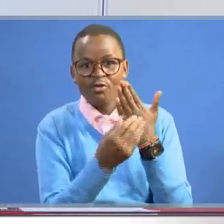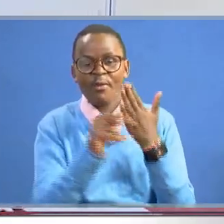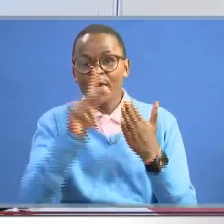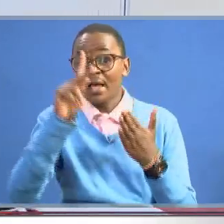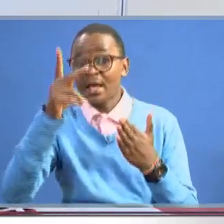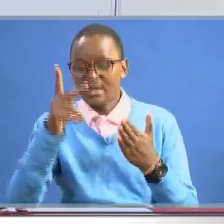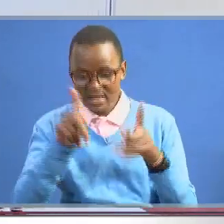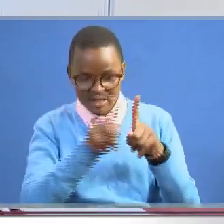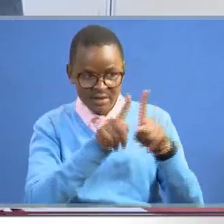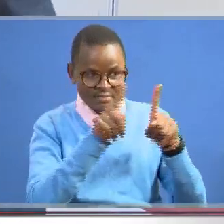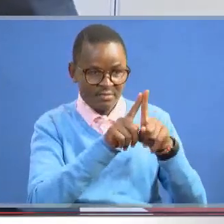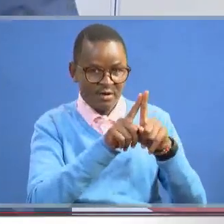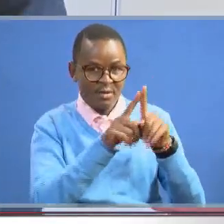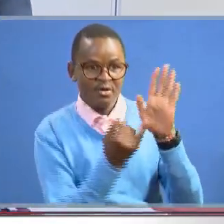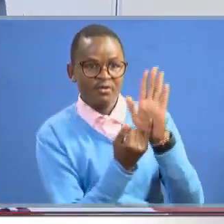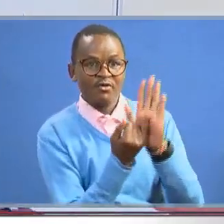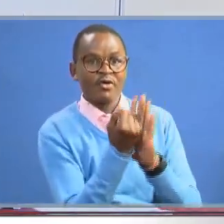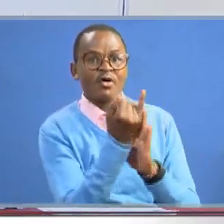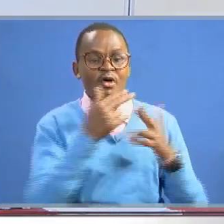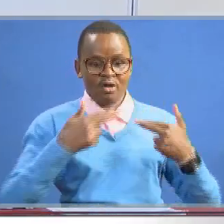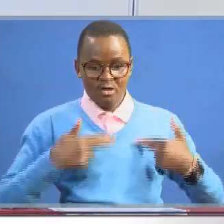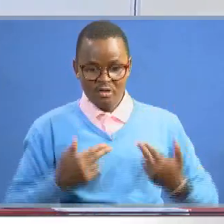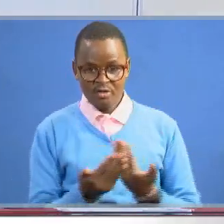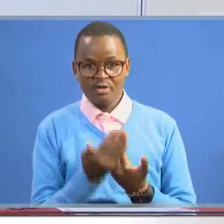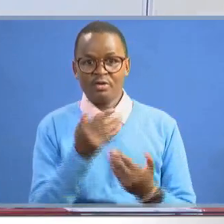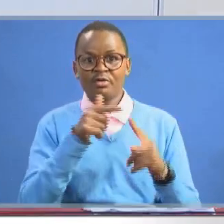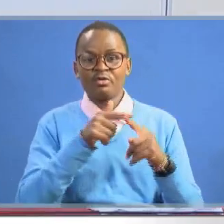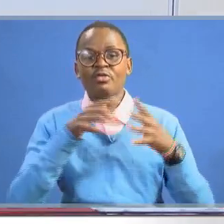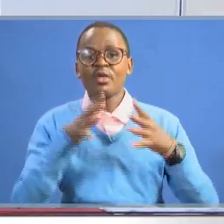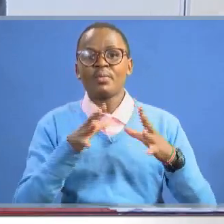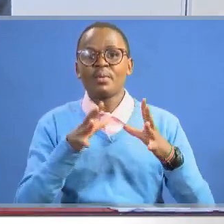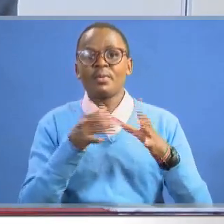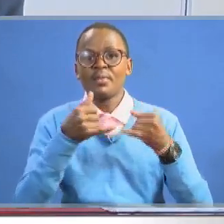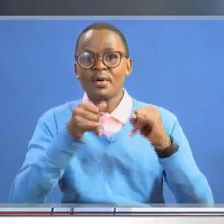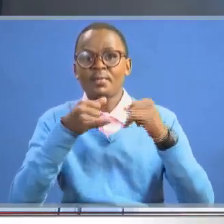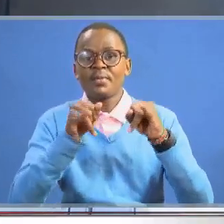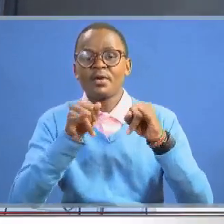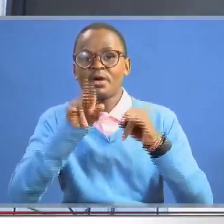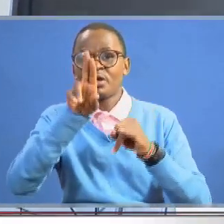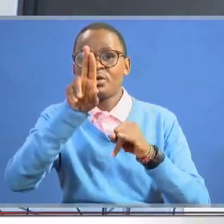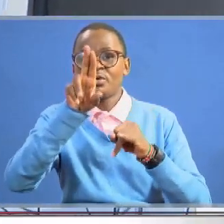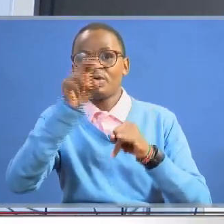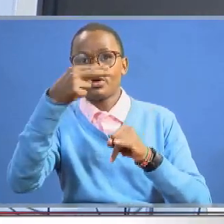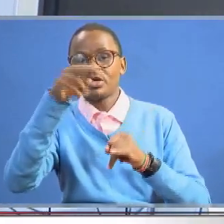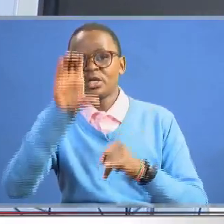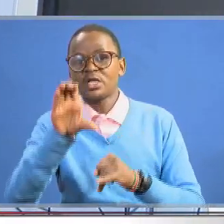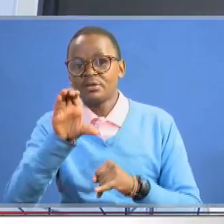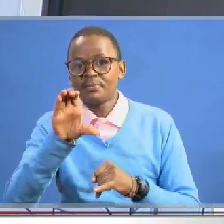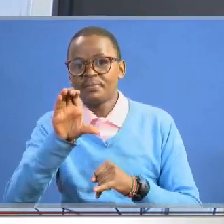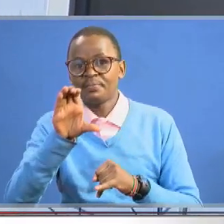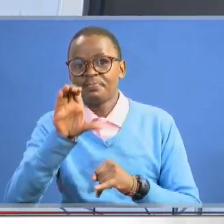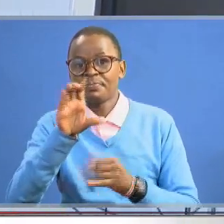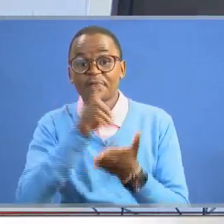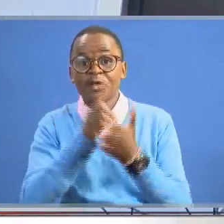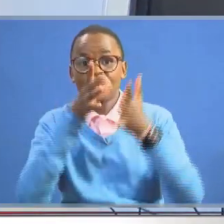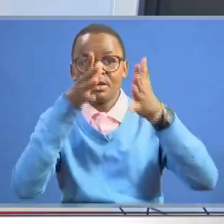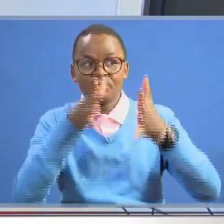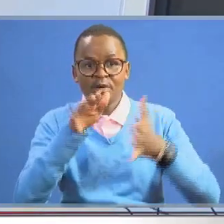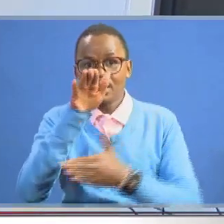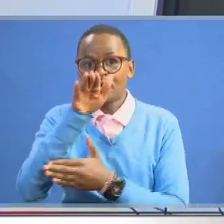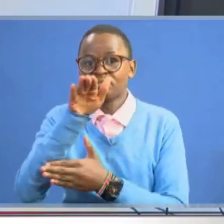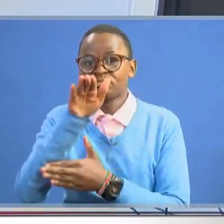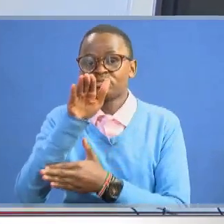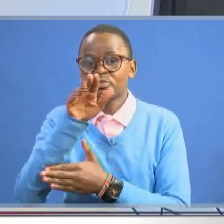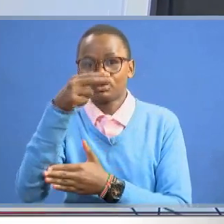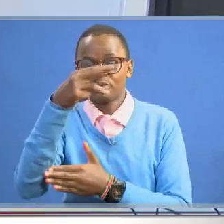commitment and scale up the provision of healthcare to their citizens by implementing UHC. Dr. Tedros urged WHO